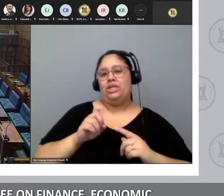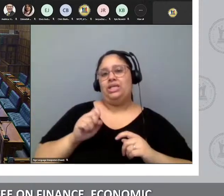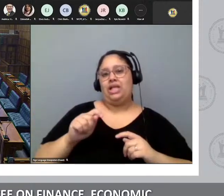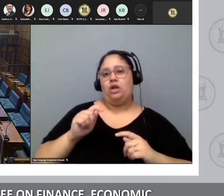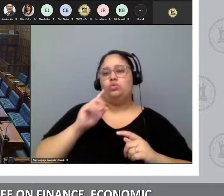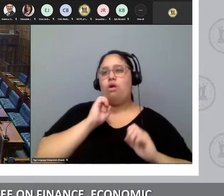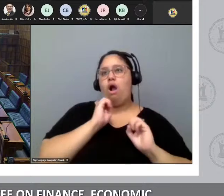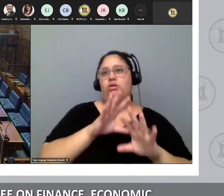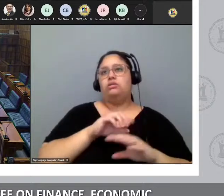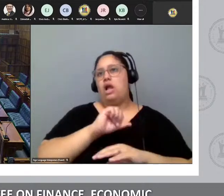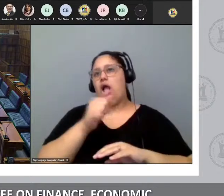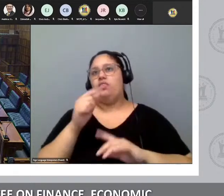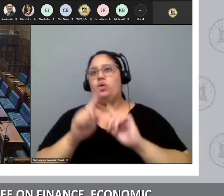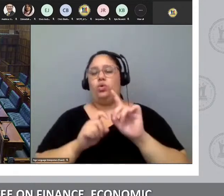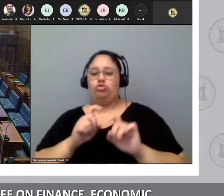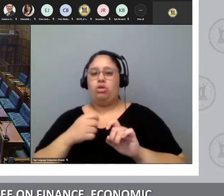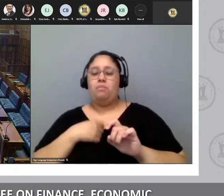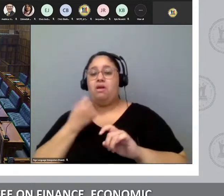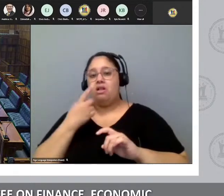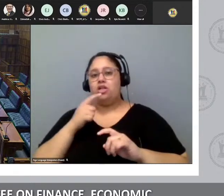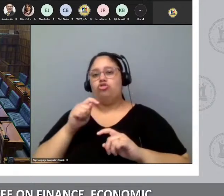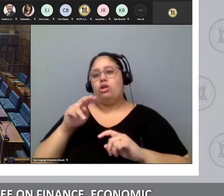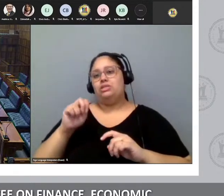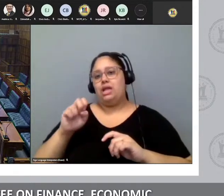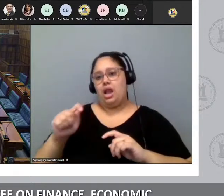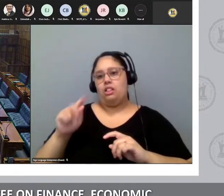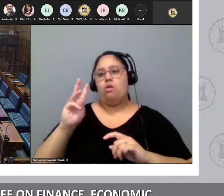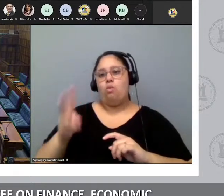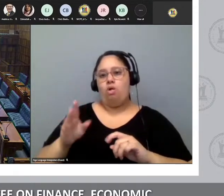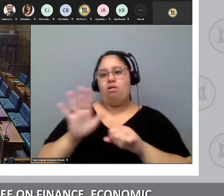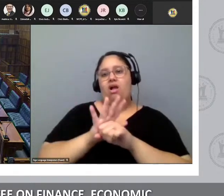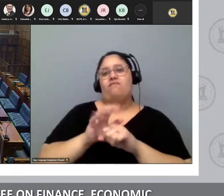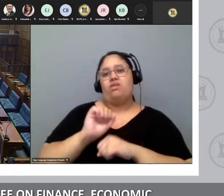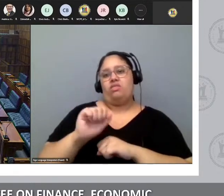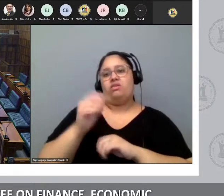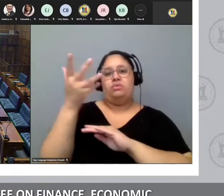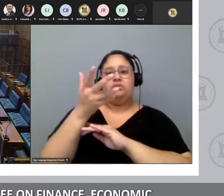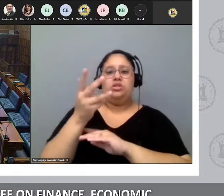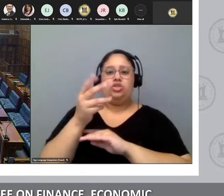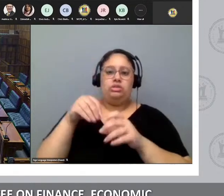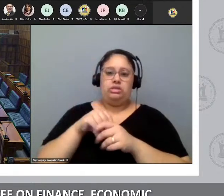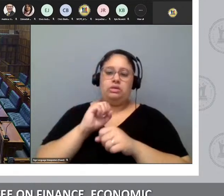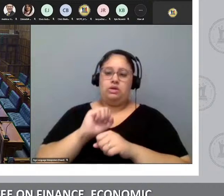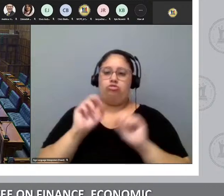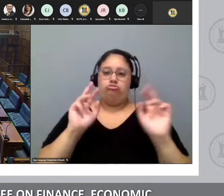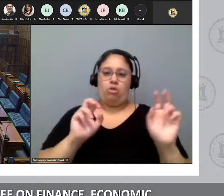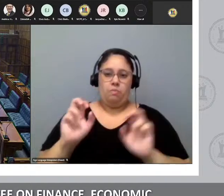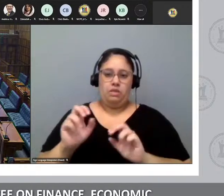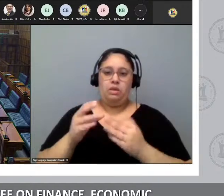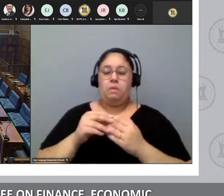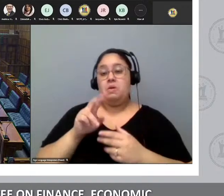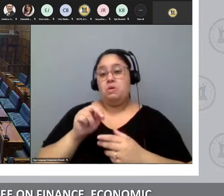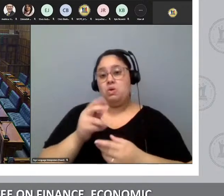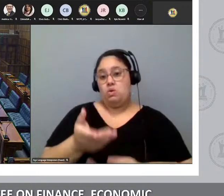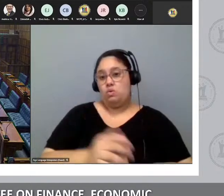other questions um I understand that transnet is going to speak to that in their presentation member